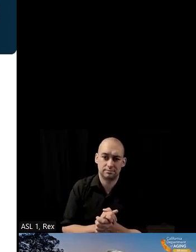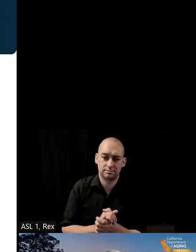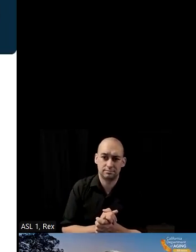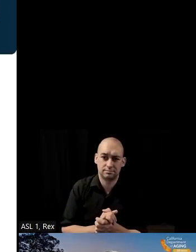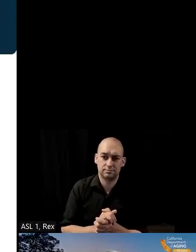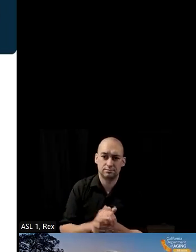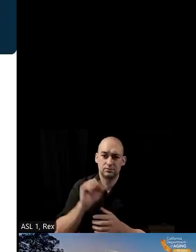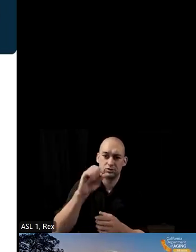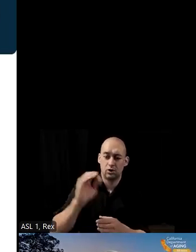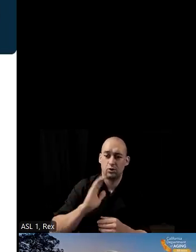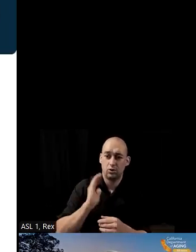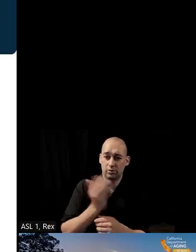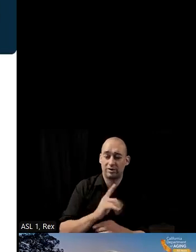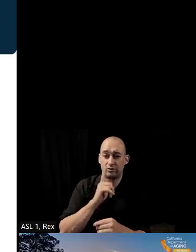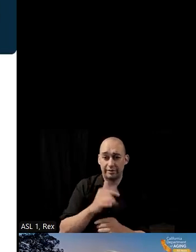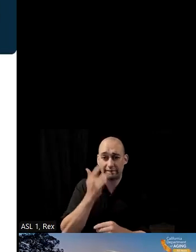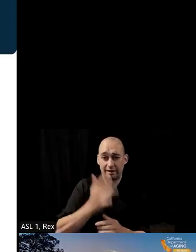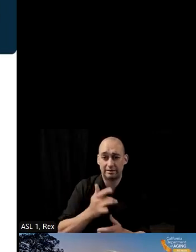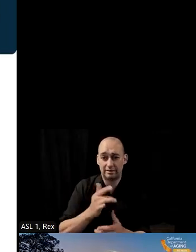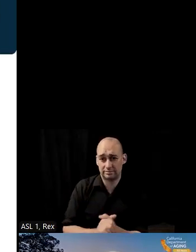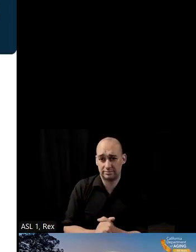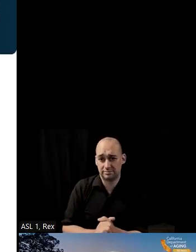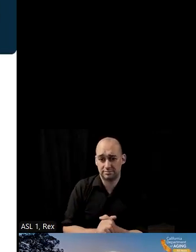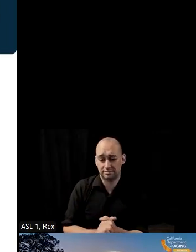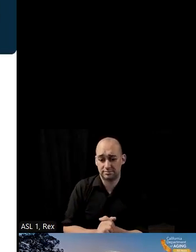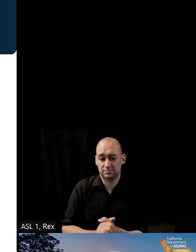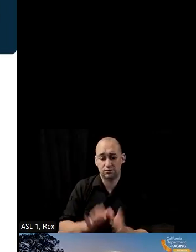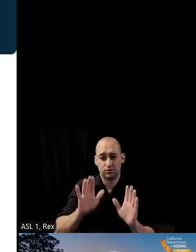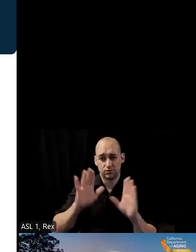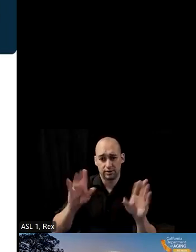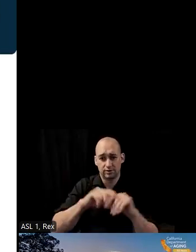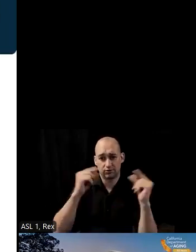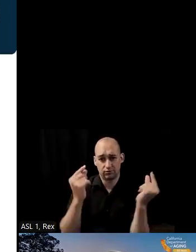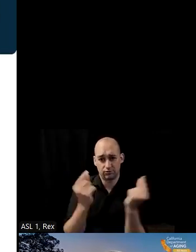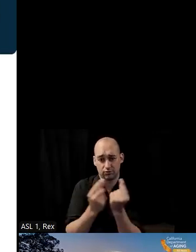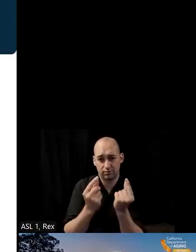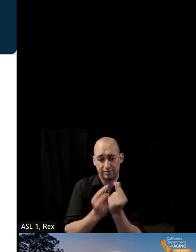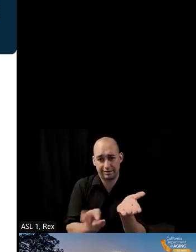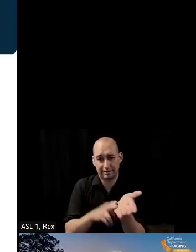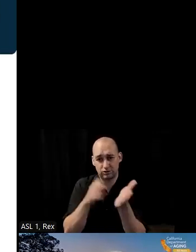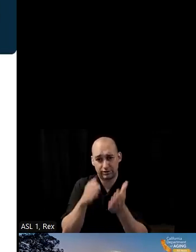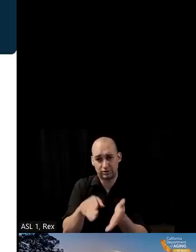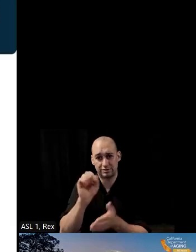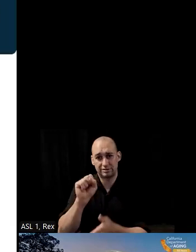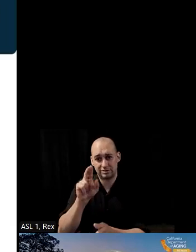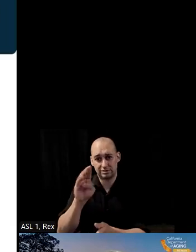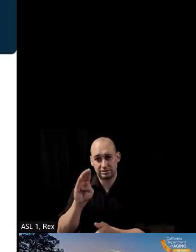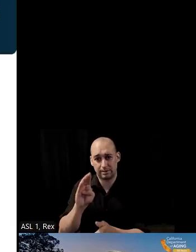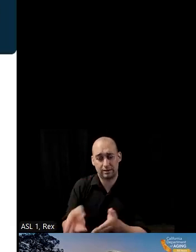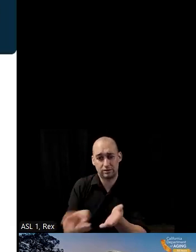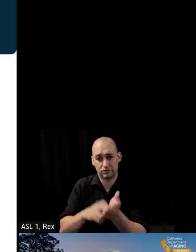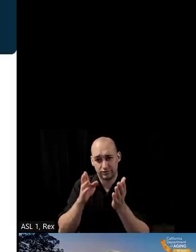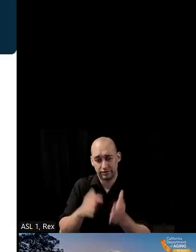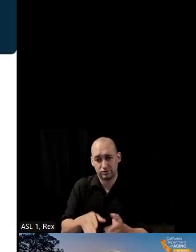So we have been really fortunate we have an incredible group of contractors and subcontractors that we're working